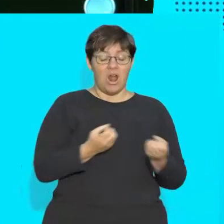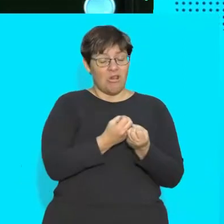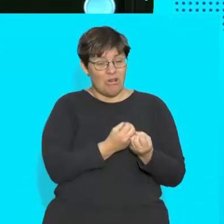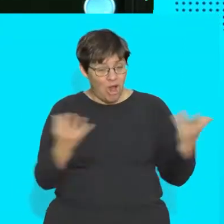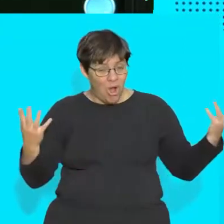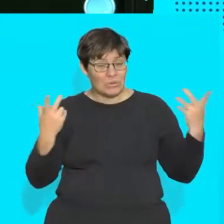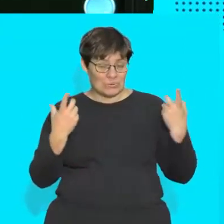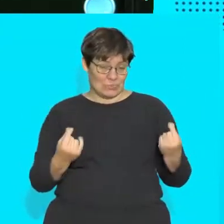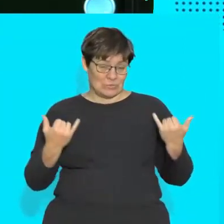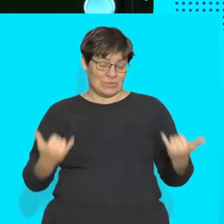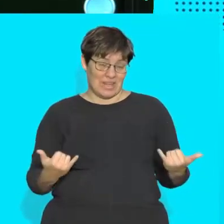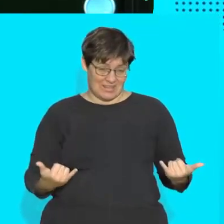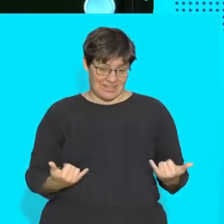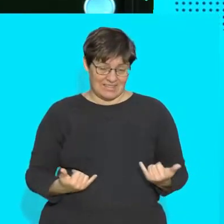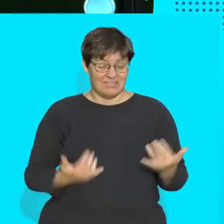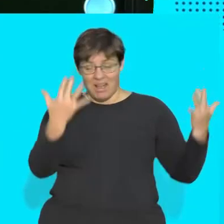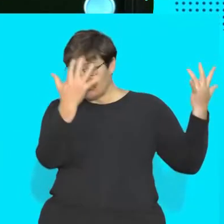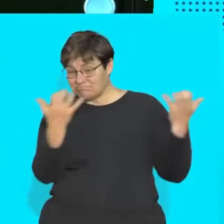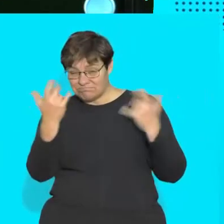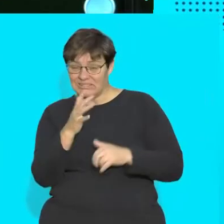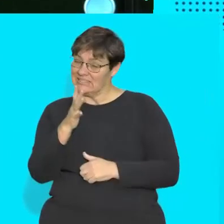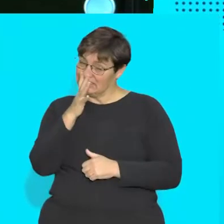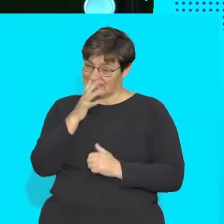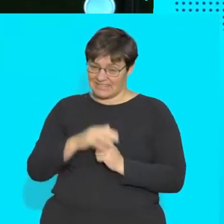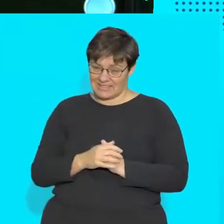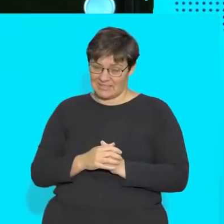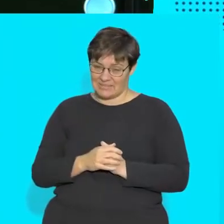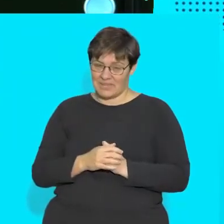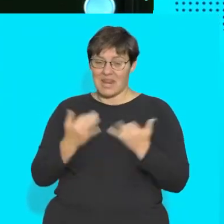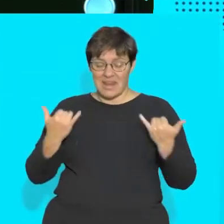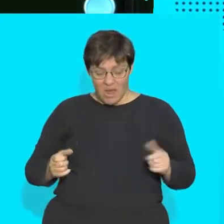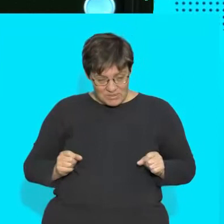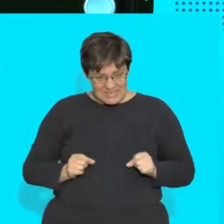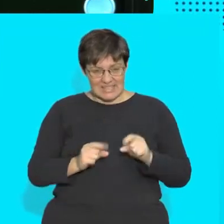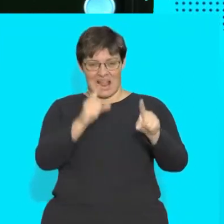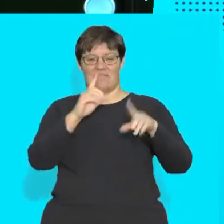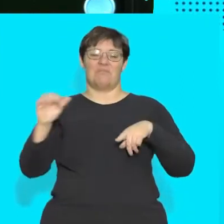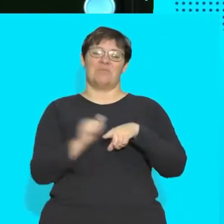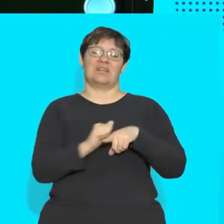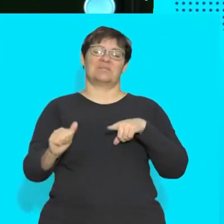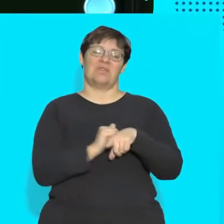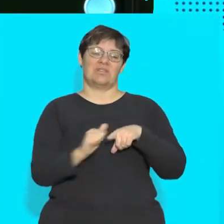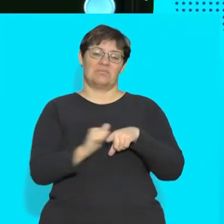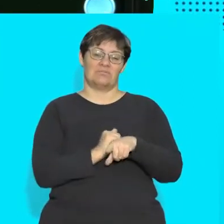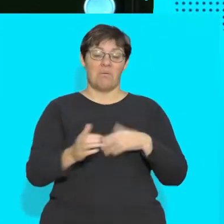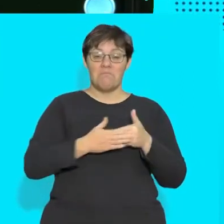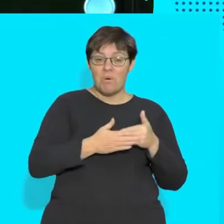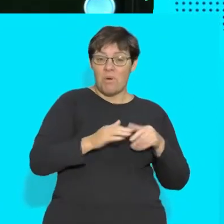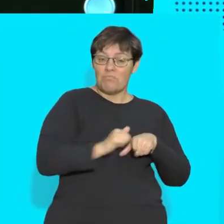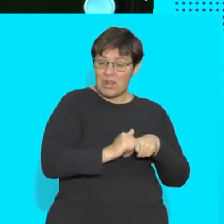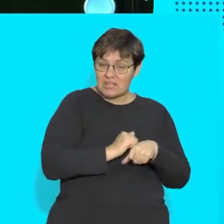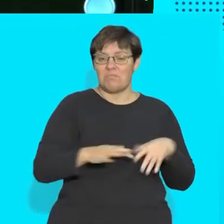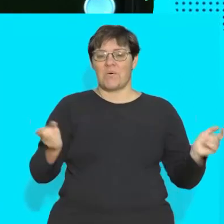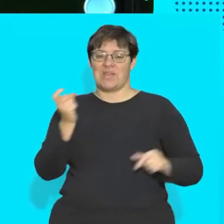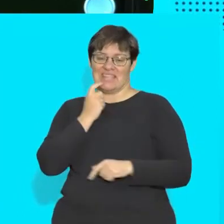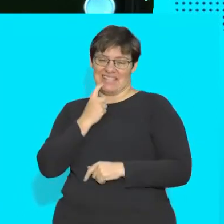We've done a lot of stuff. We've worked lots of things. This is now learn work. You now need to practice. The more you do,